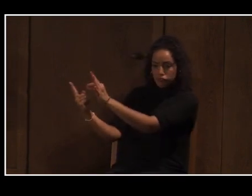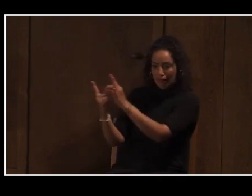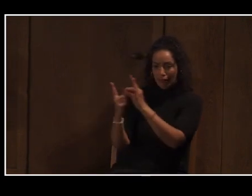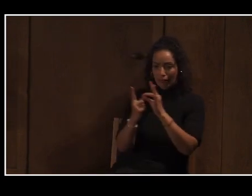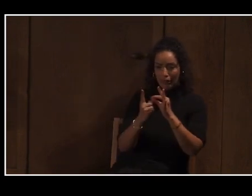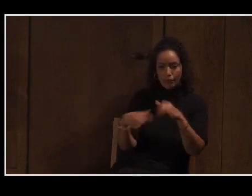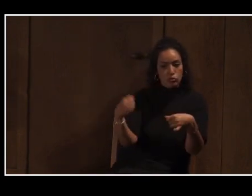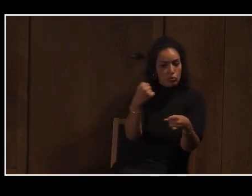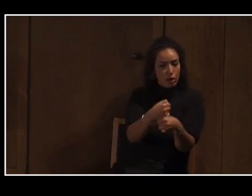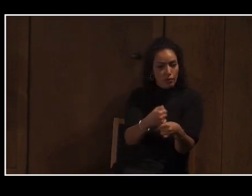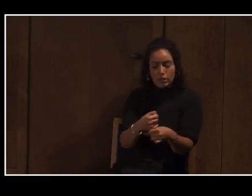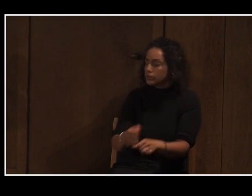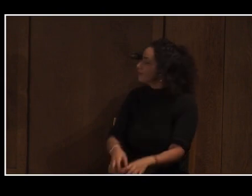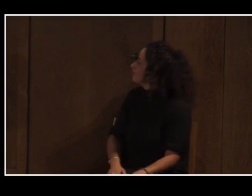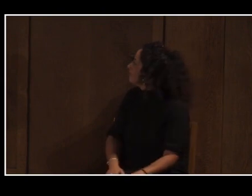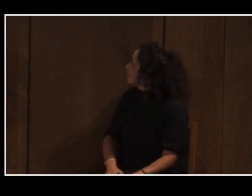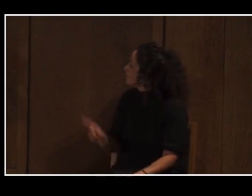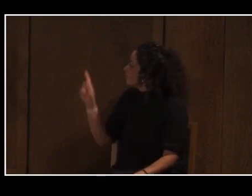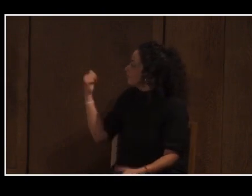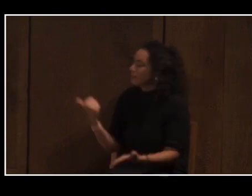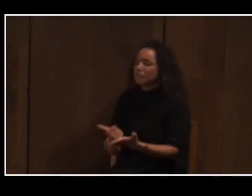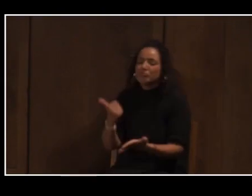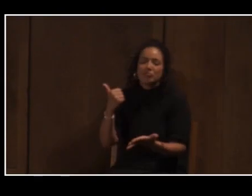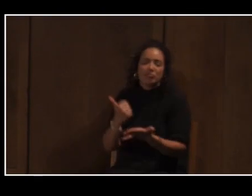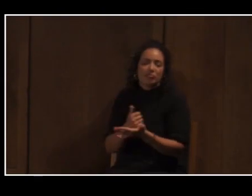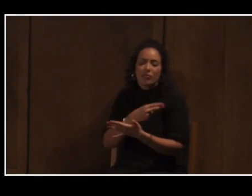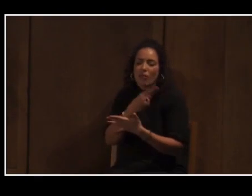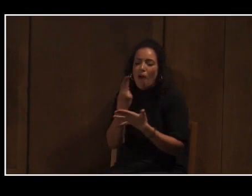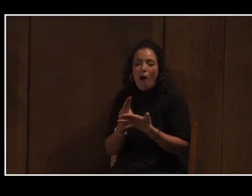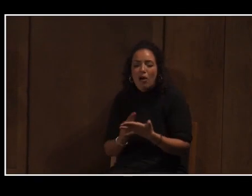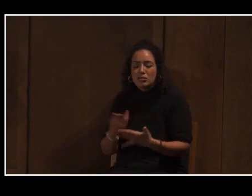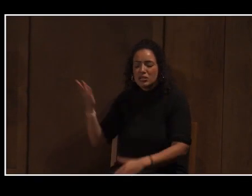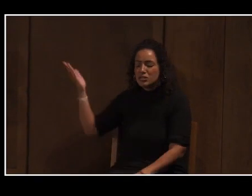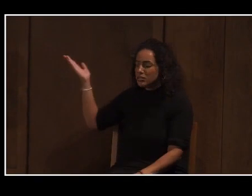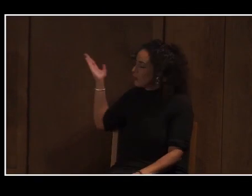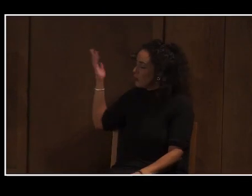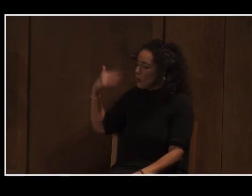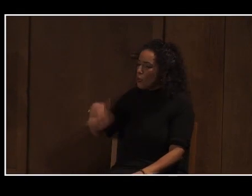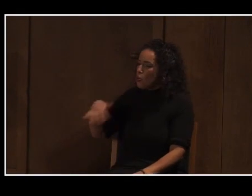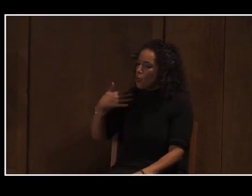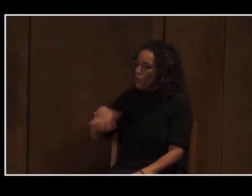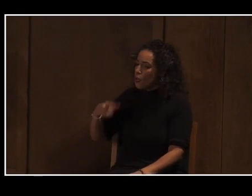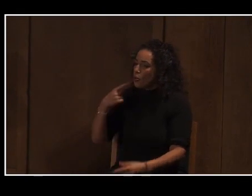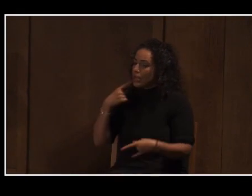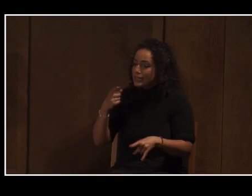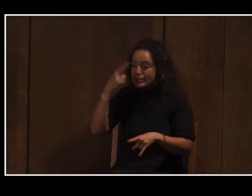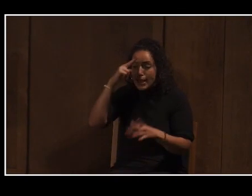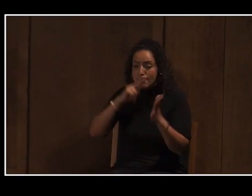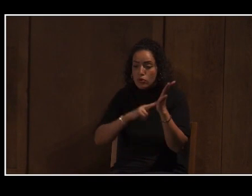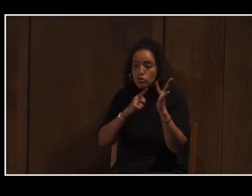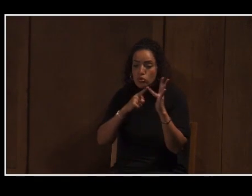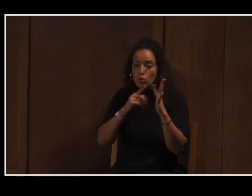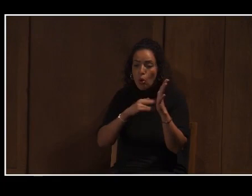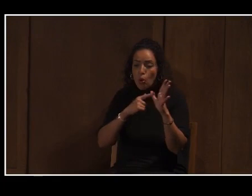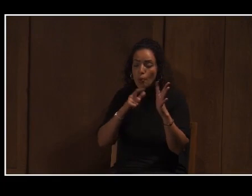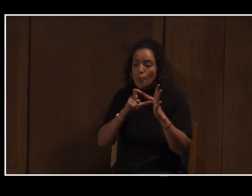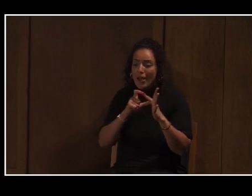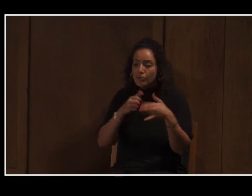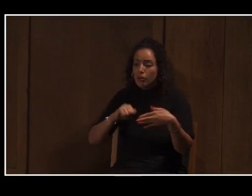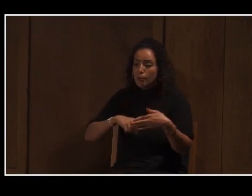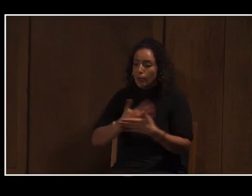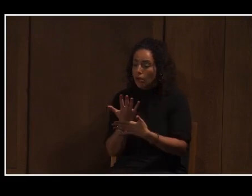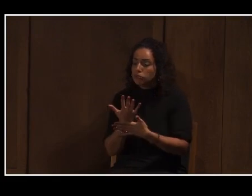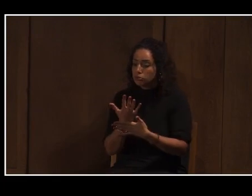one example of an amazing artist called Gilberto Esparza, and this is what he calls nomad plants. So basically this is a